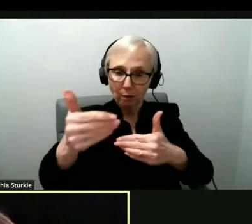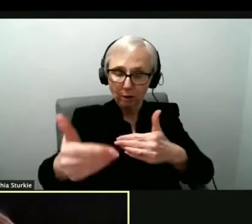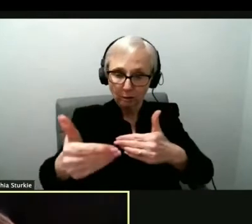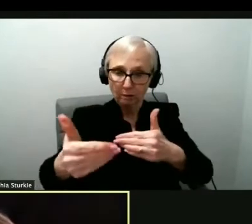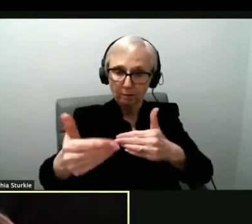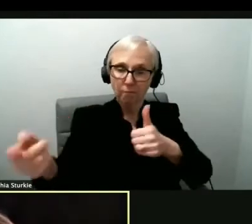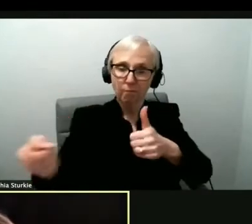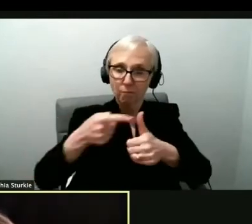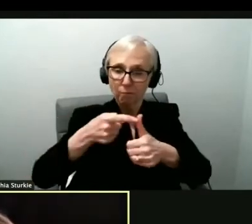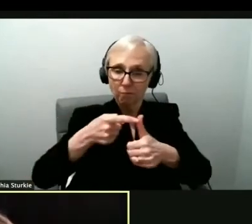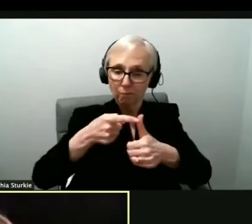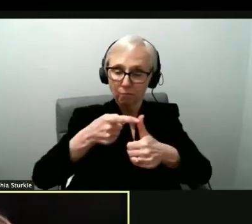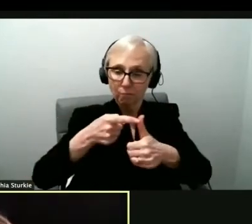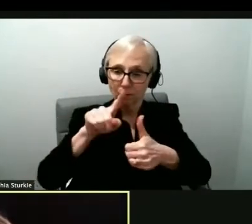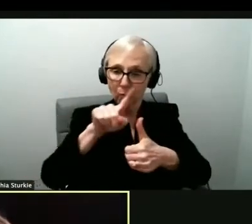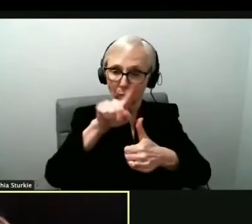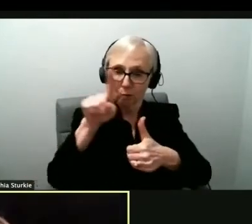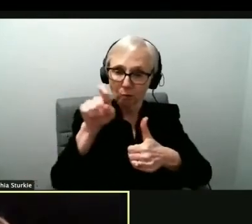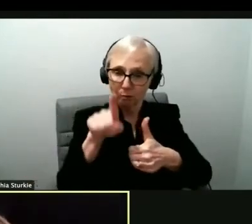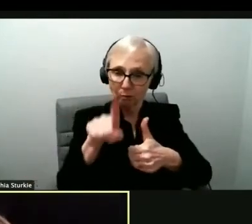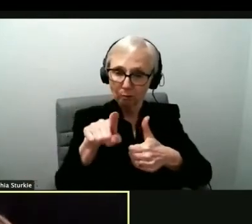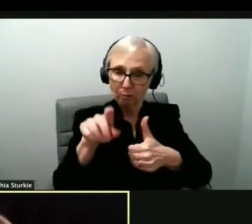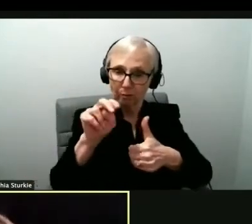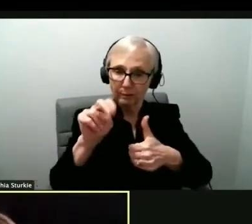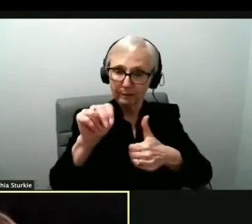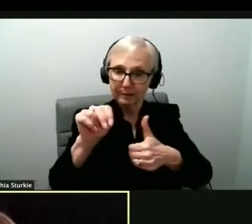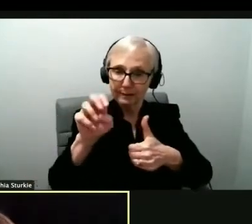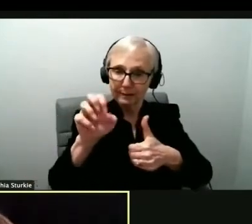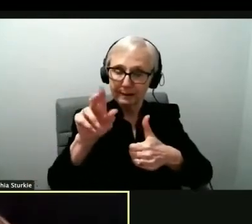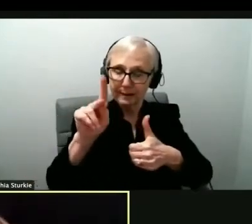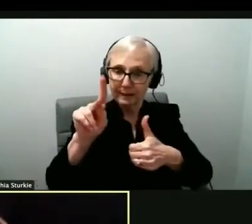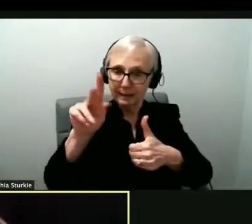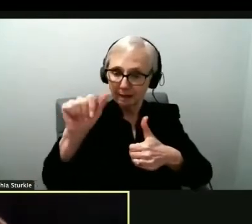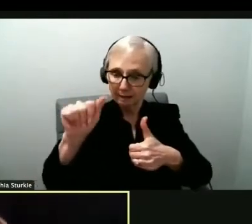So the first person answering this question will be Neka Cleaver.